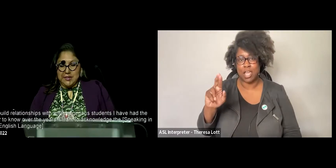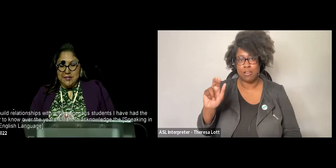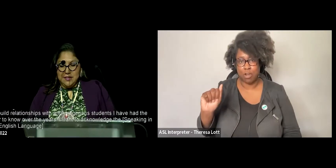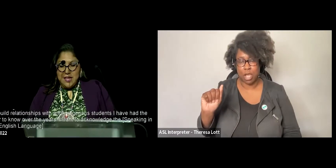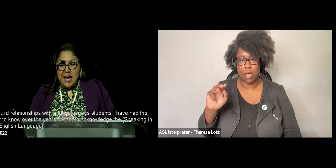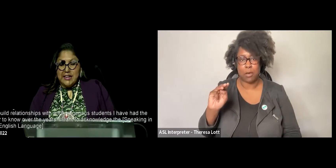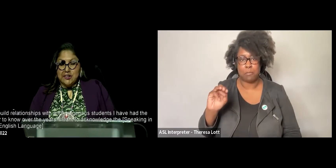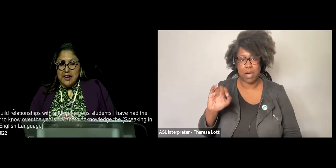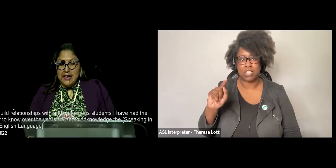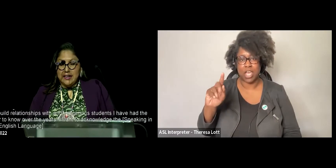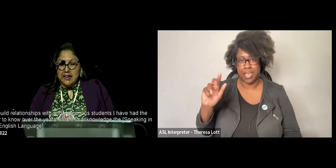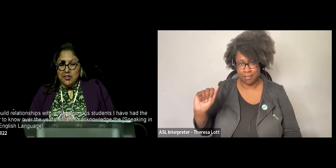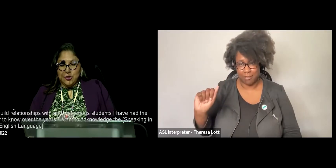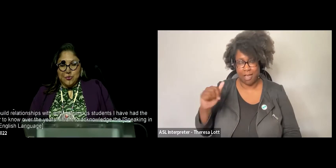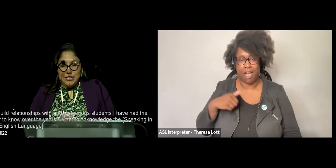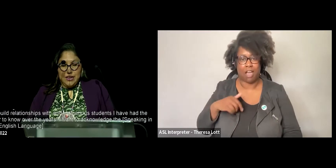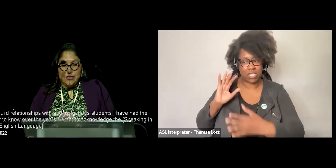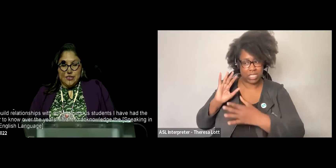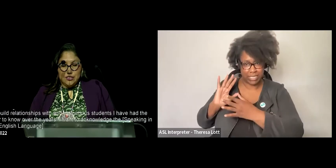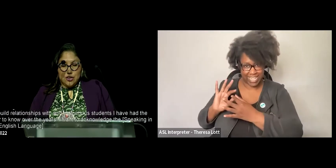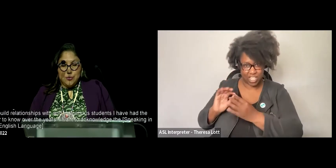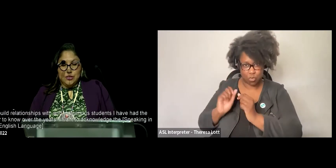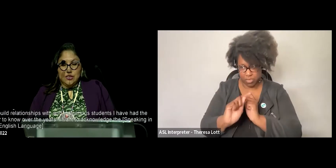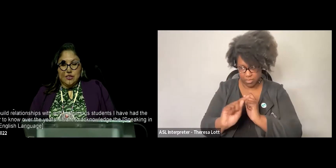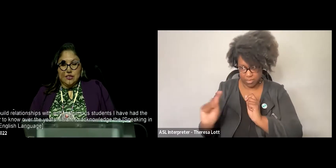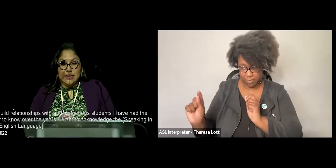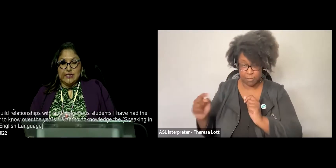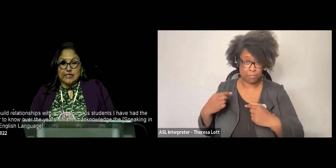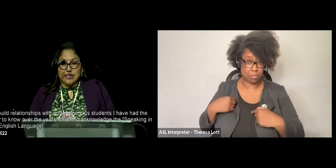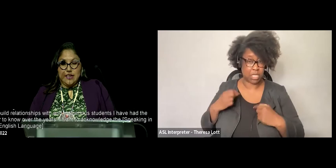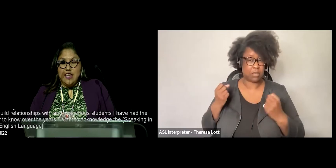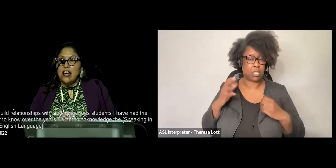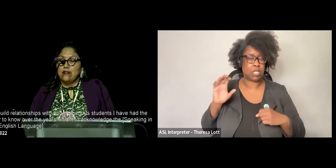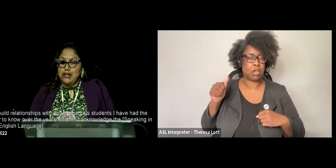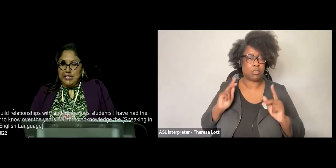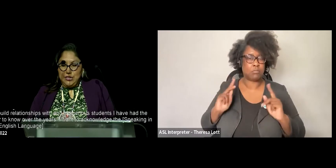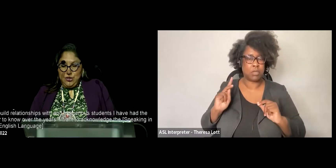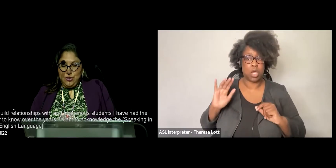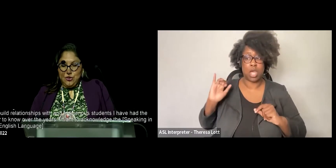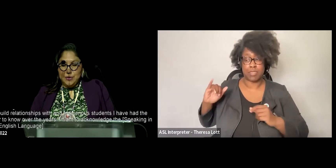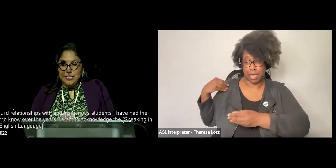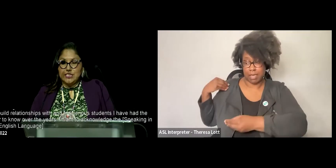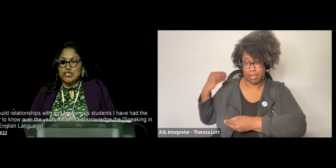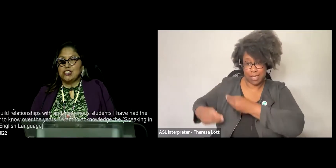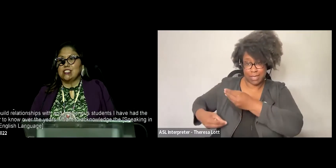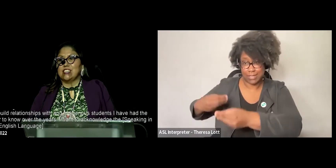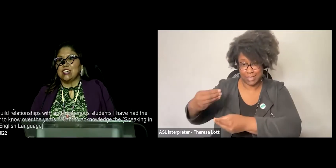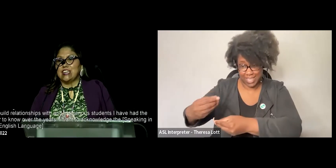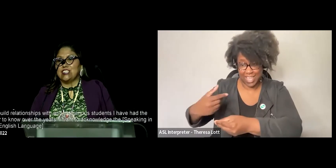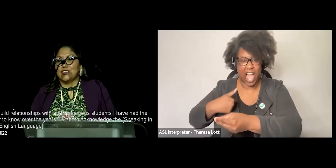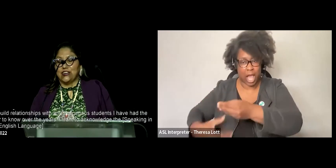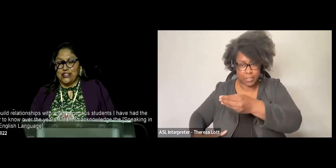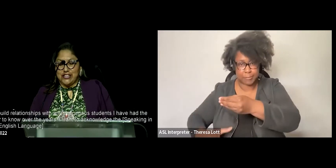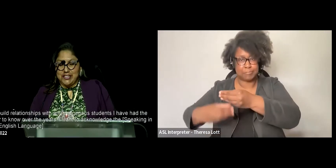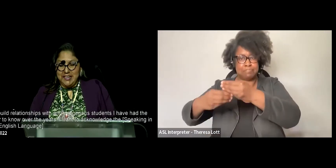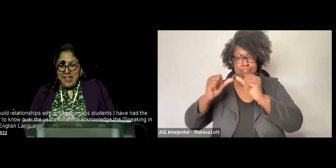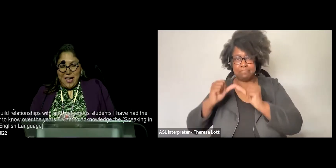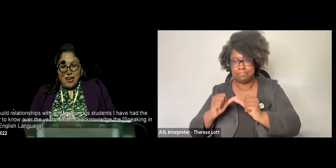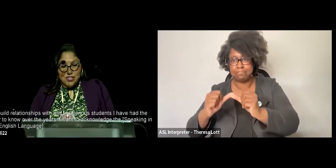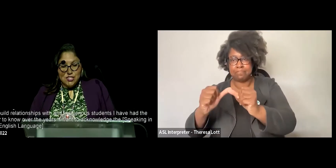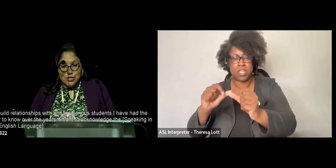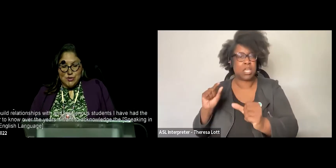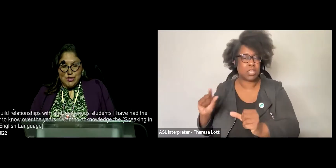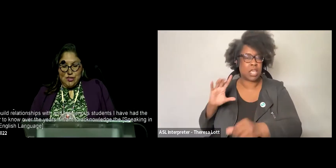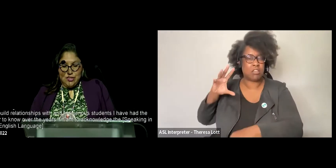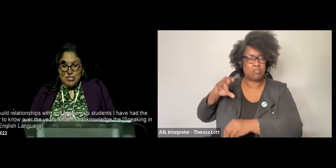connections with. I know I, along with many others, are building on the legacy of many who have been in Indigenous education longer.